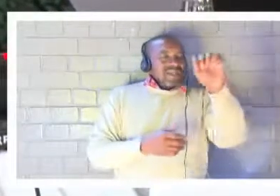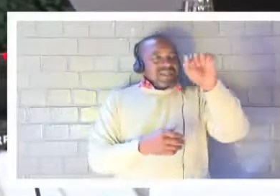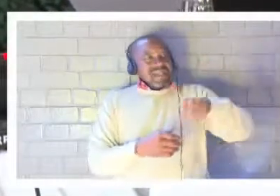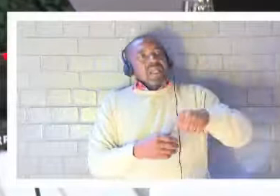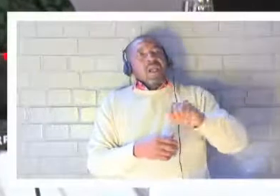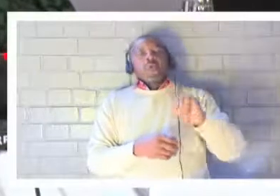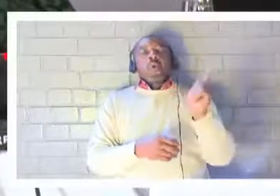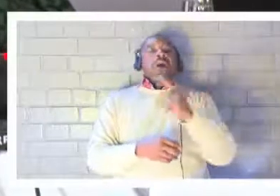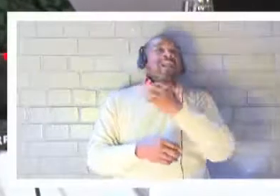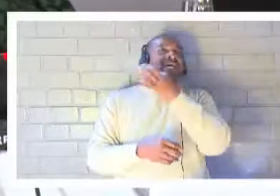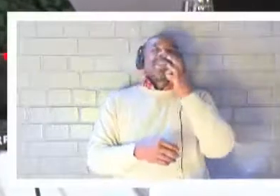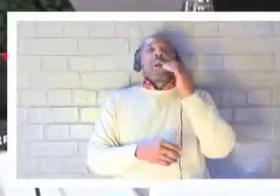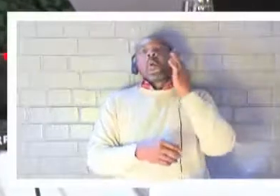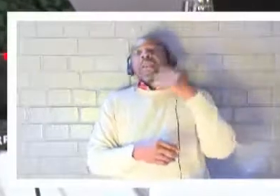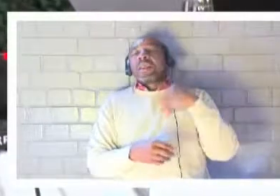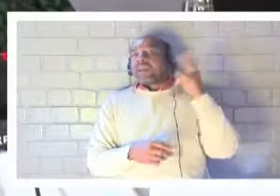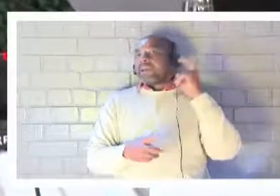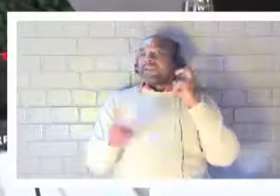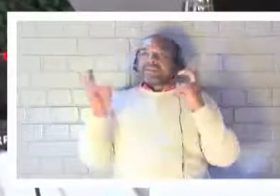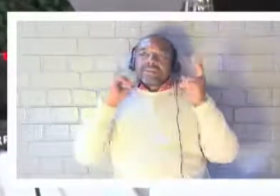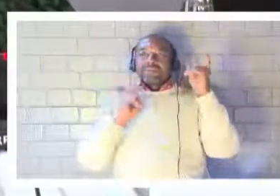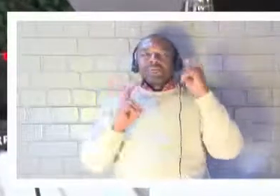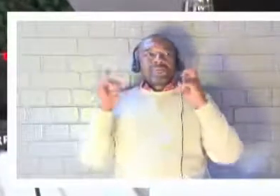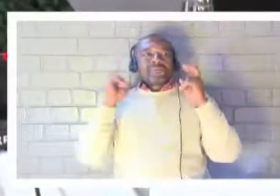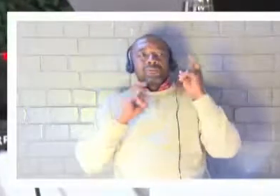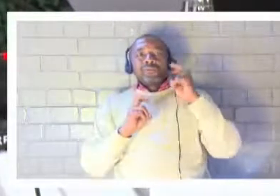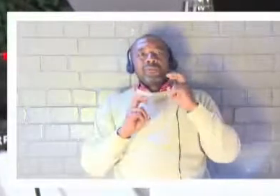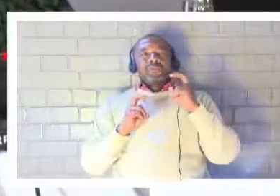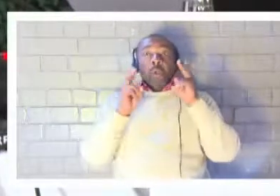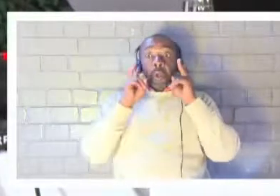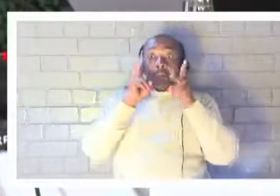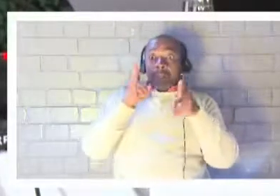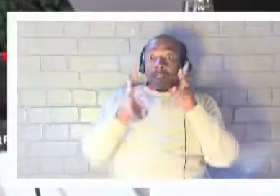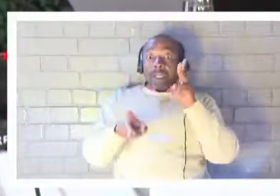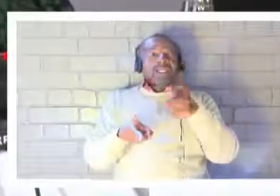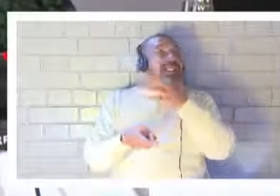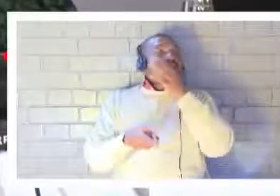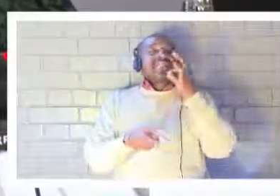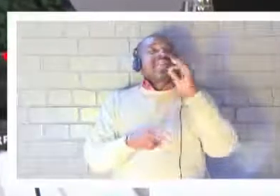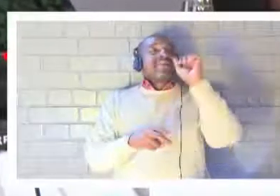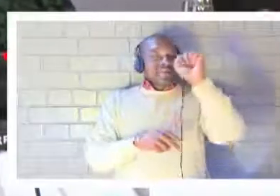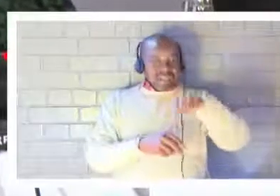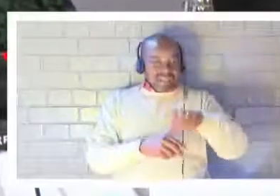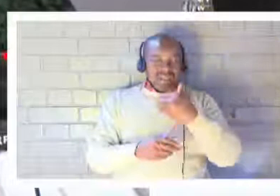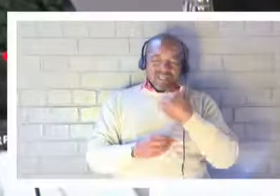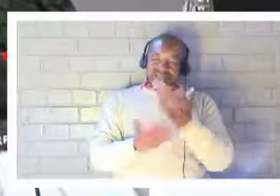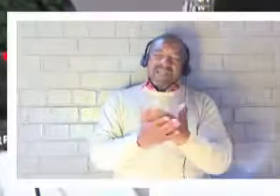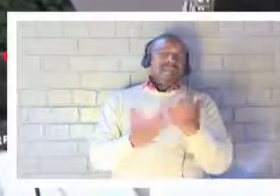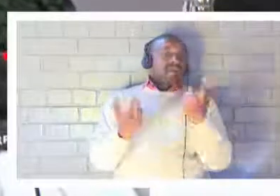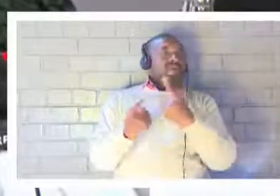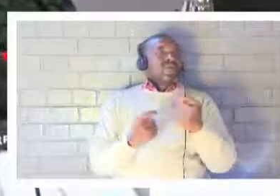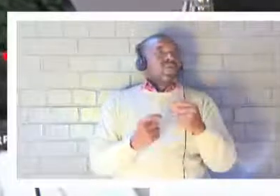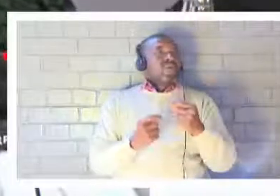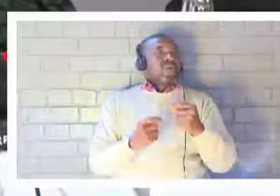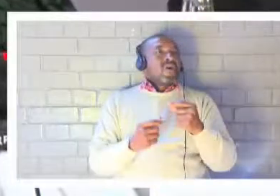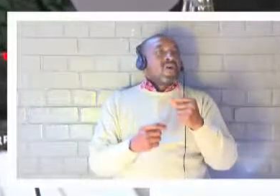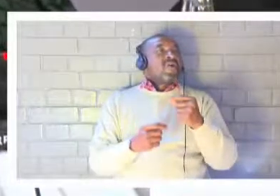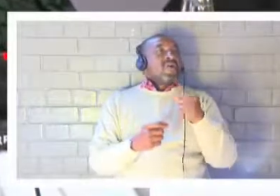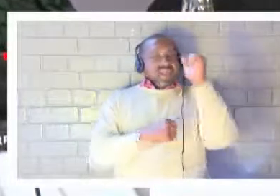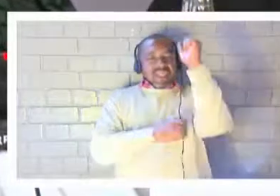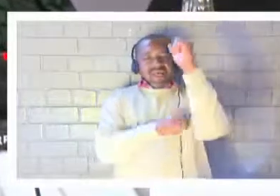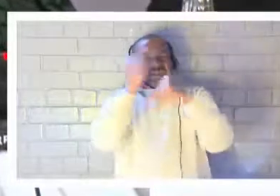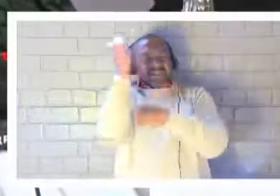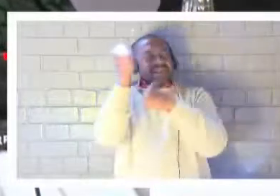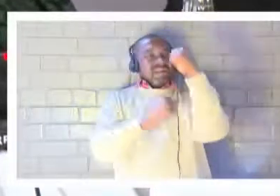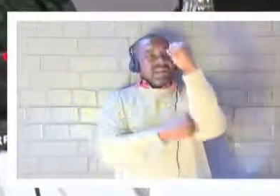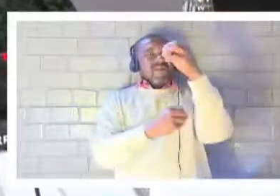you are saying, if I'm listening to you, you are saying, yes, we can do the infrastructure